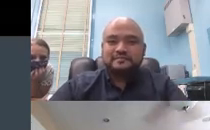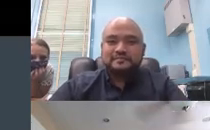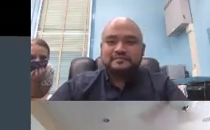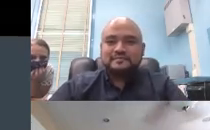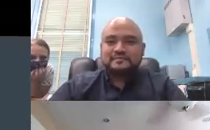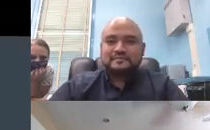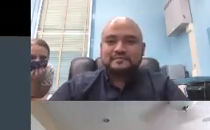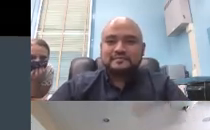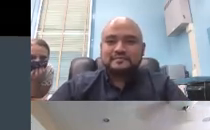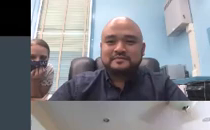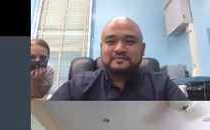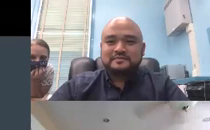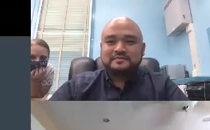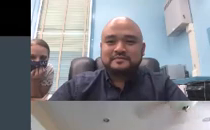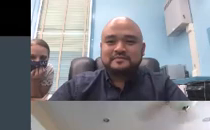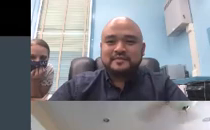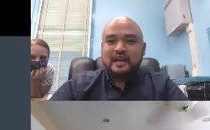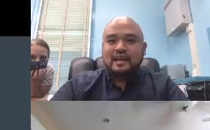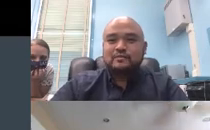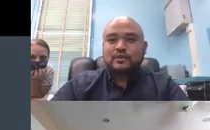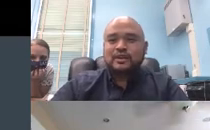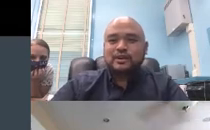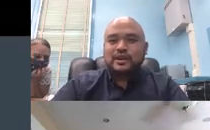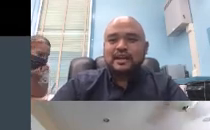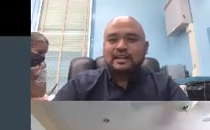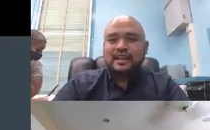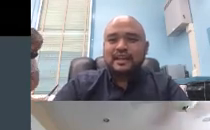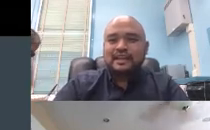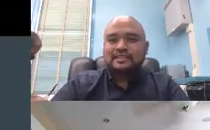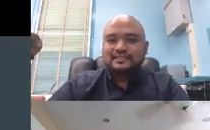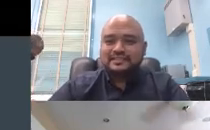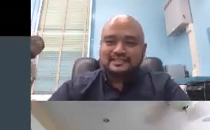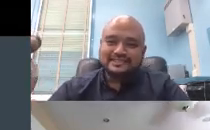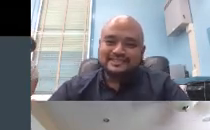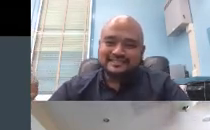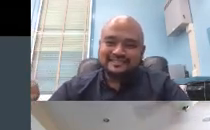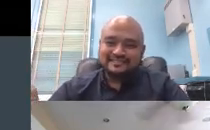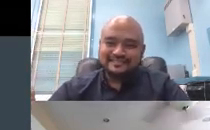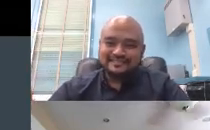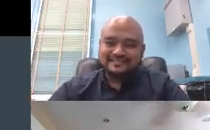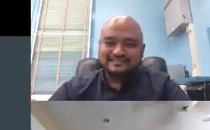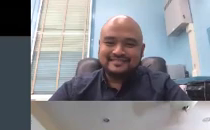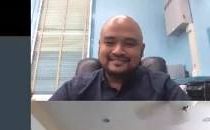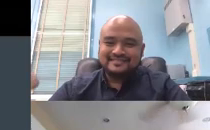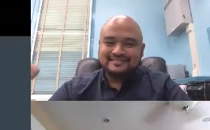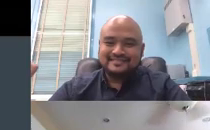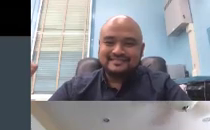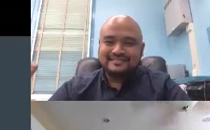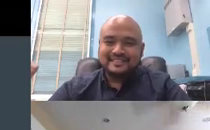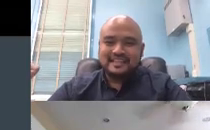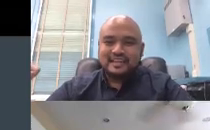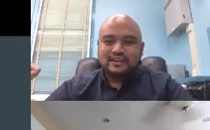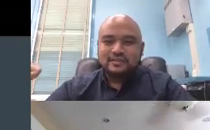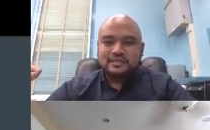And I think if we do it right, I think what will end up happening is that our kids will be better off, just because they will have seen how